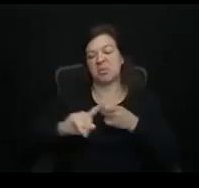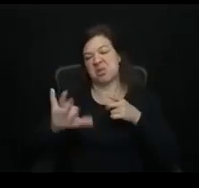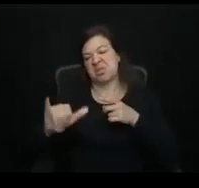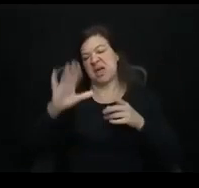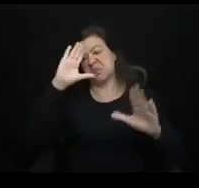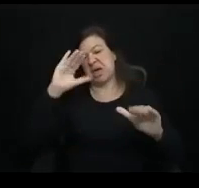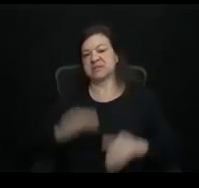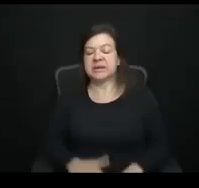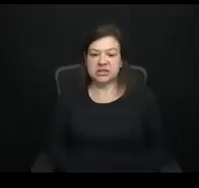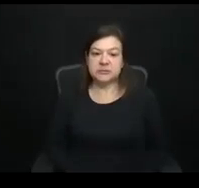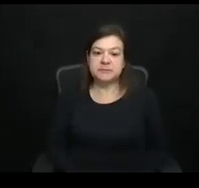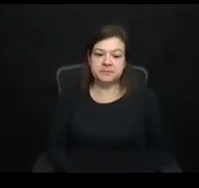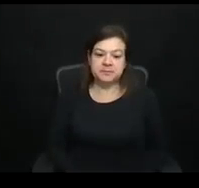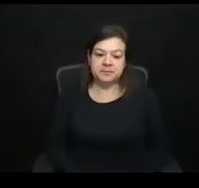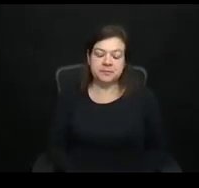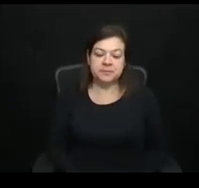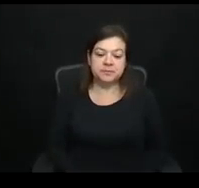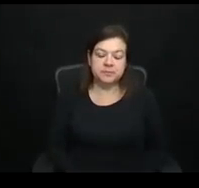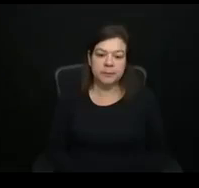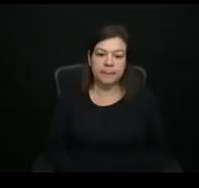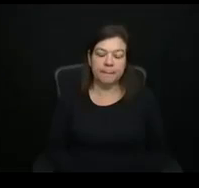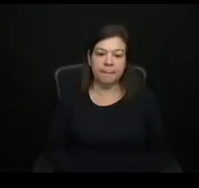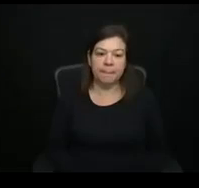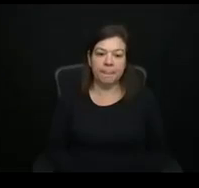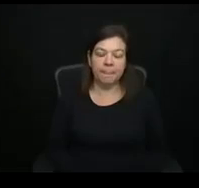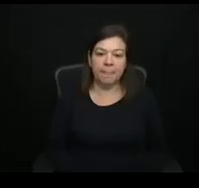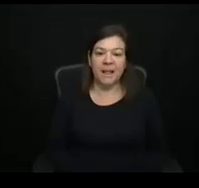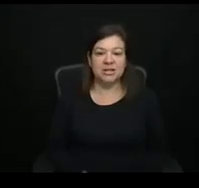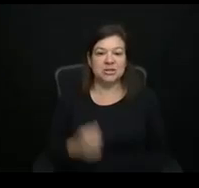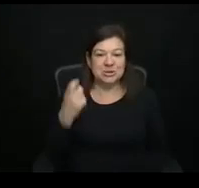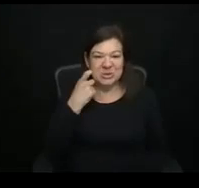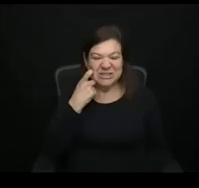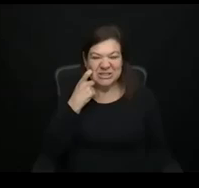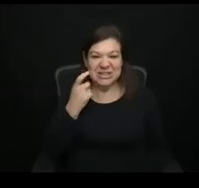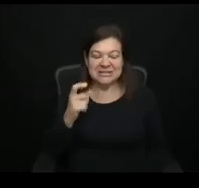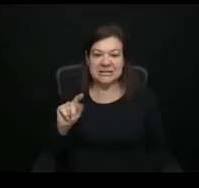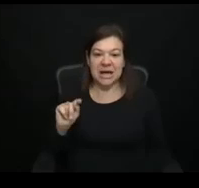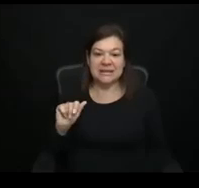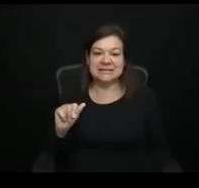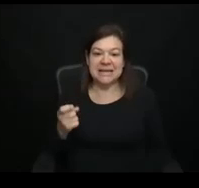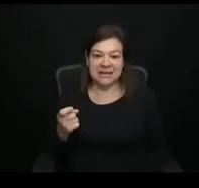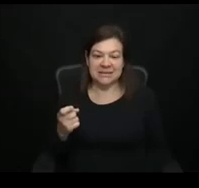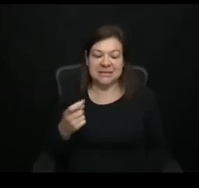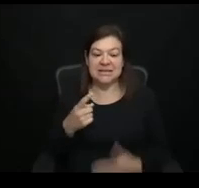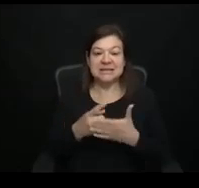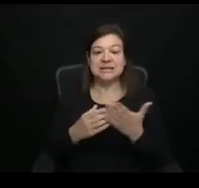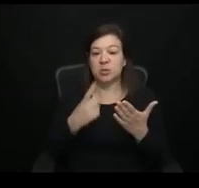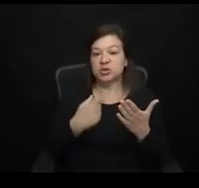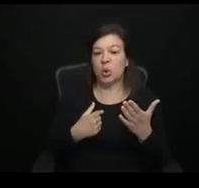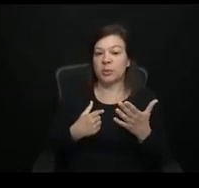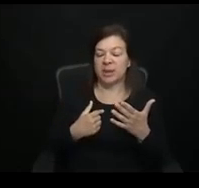happen. So we did just get a mole that sent us a text and said it's 30% for tomorrow. Oh, really?